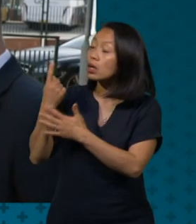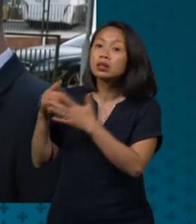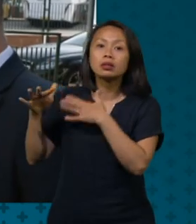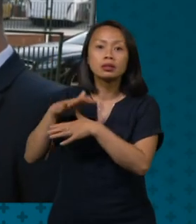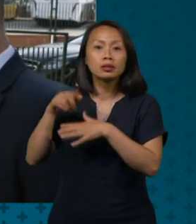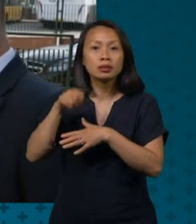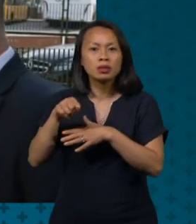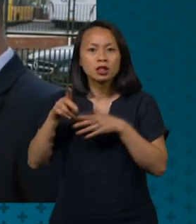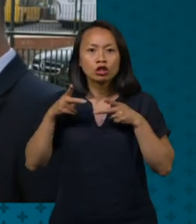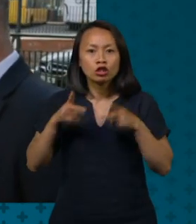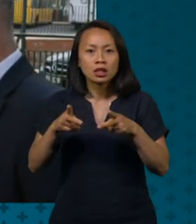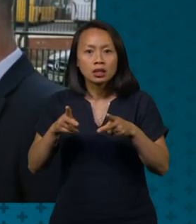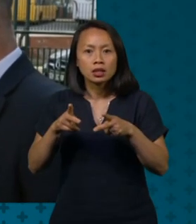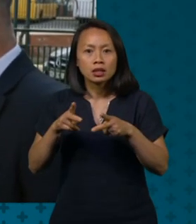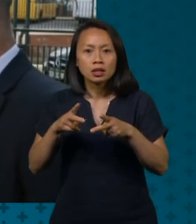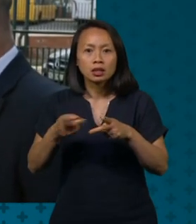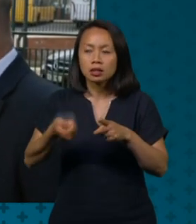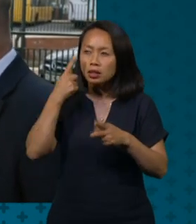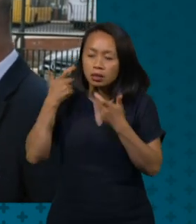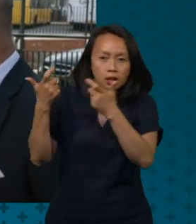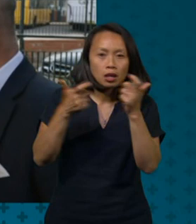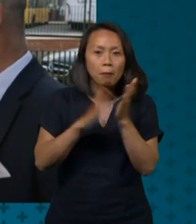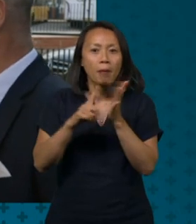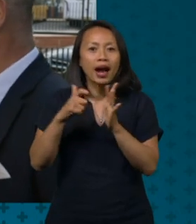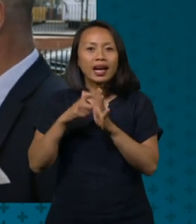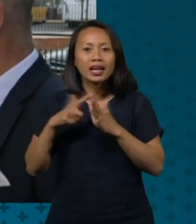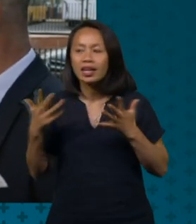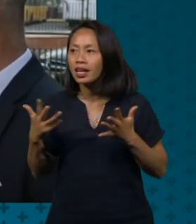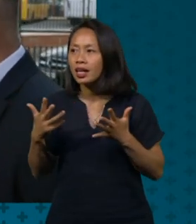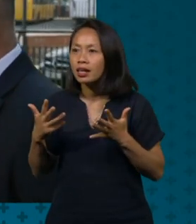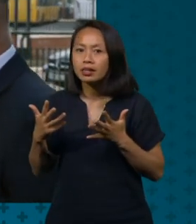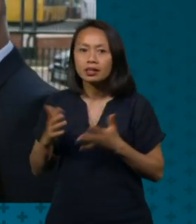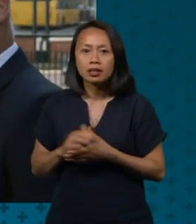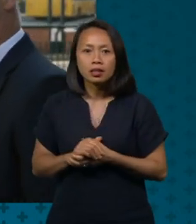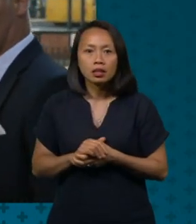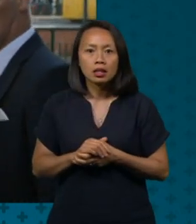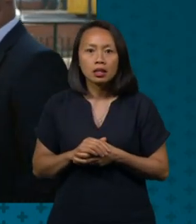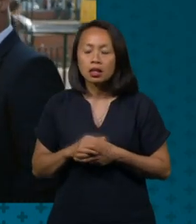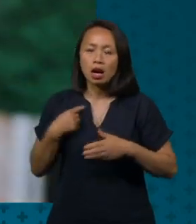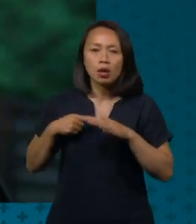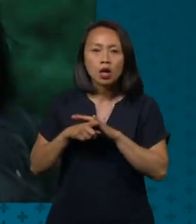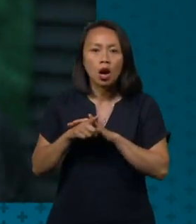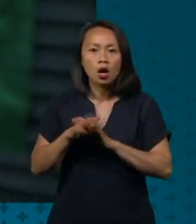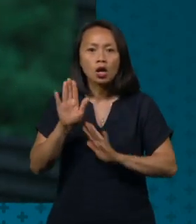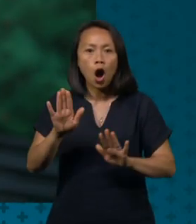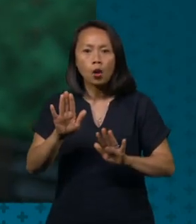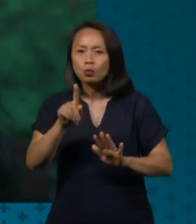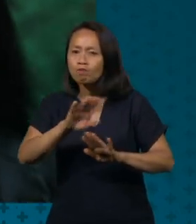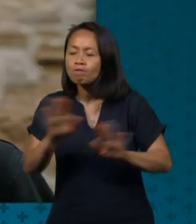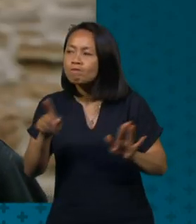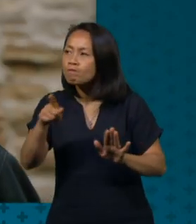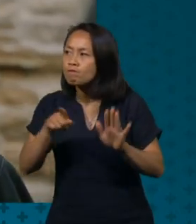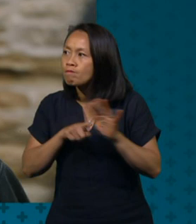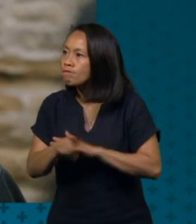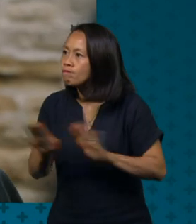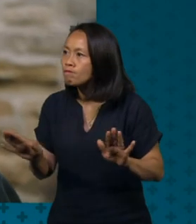Meanwhile, out on the streets, it was Operation Get Mike Milligan Married. I'm gonna go. No, you're not. What? Look, I don't care what your